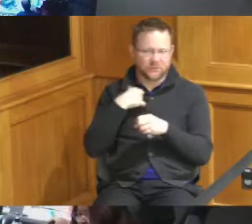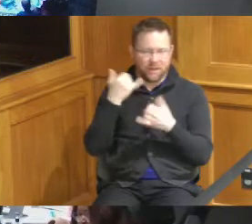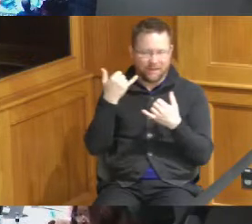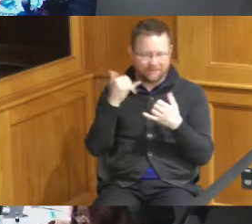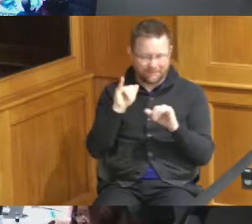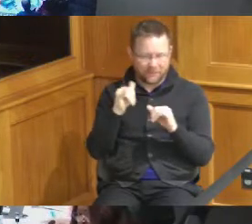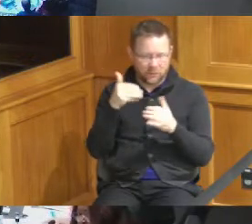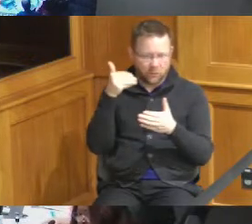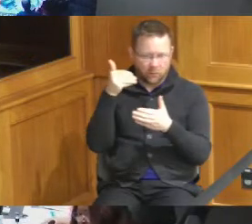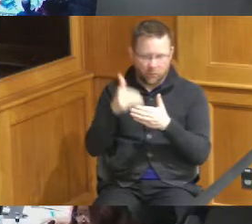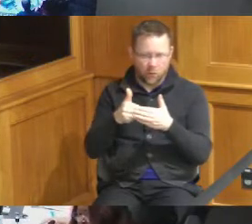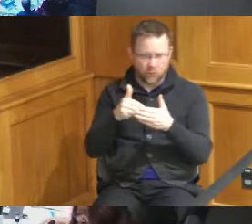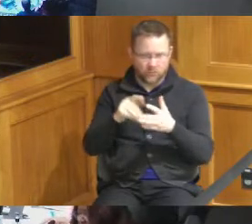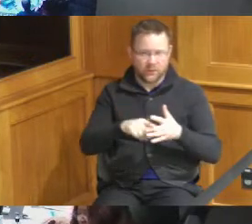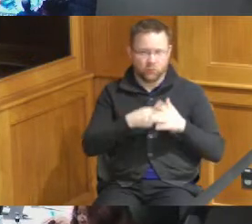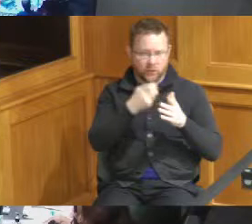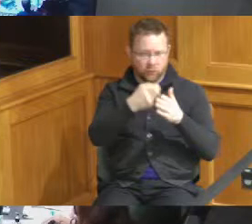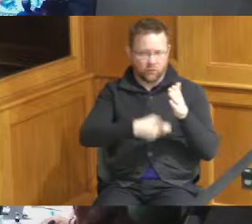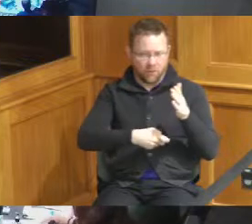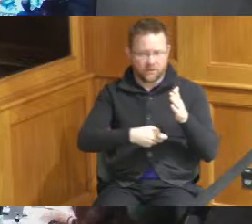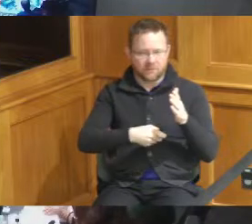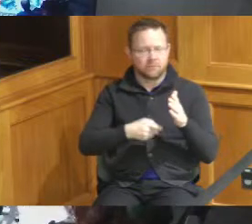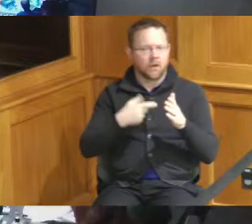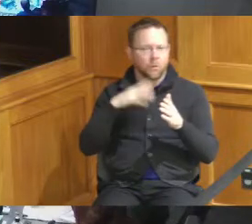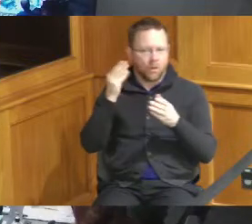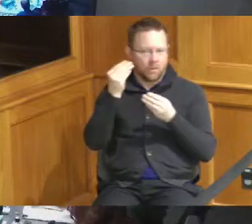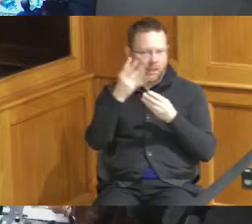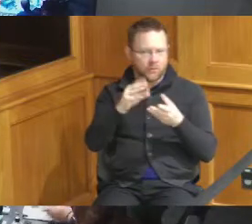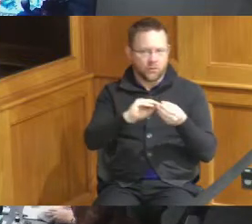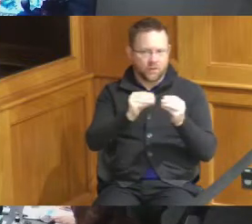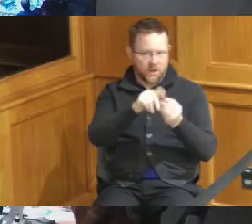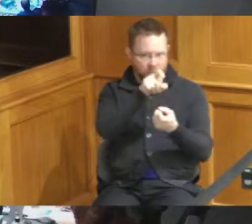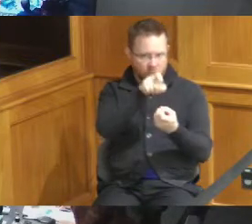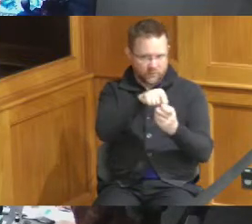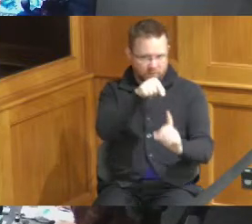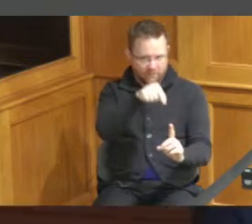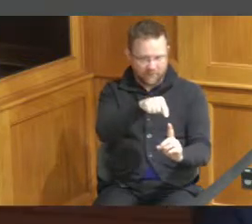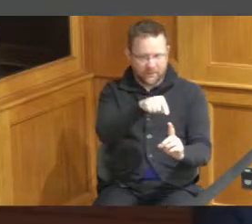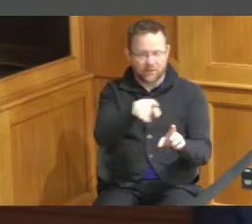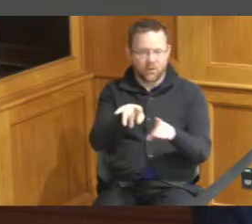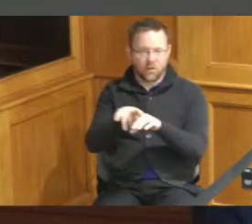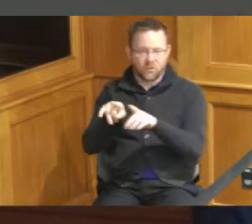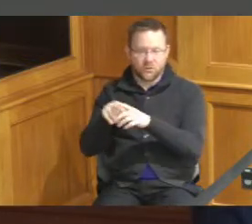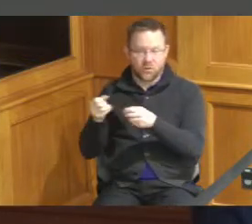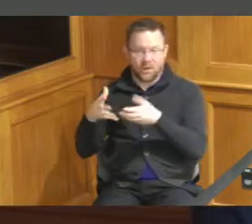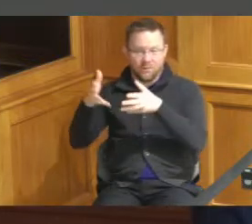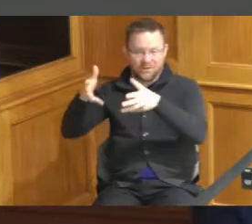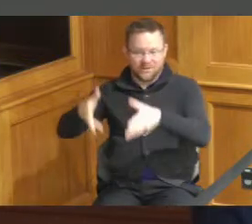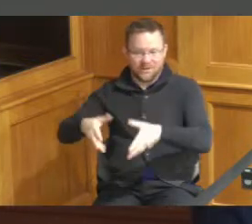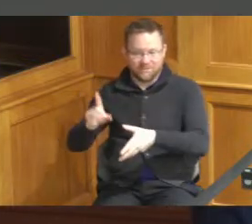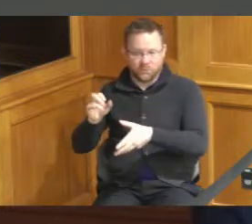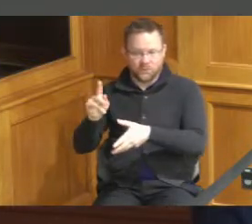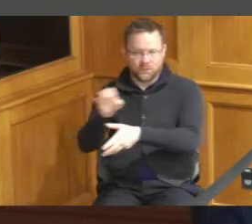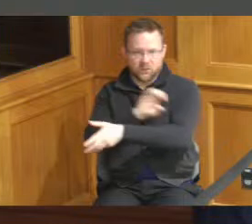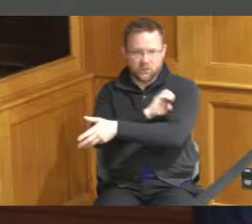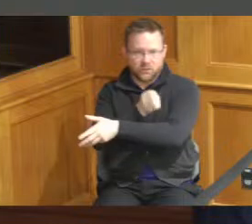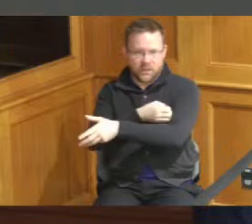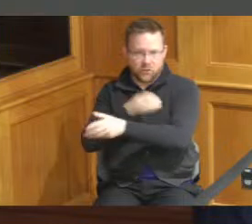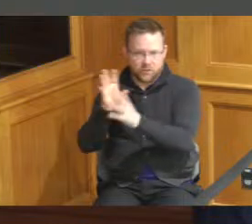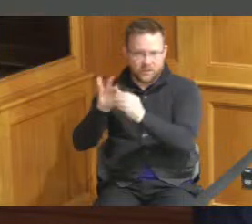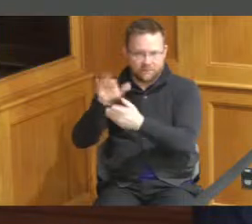close to what the project cost. But we'll get you both that number specifically, as well as the amount remaining on the Duke Energy Convention Center as